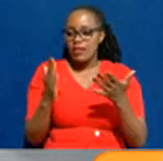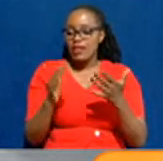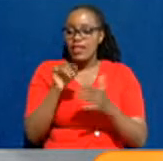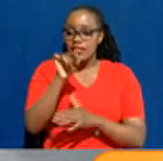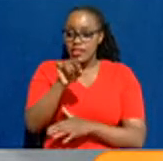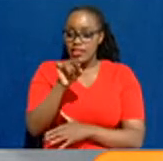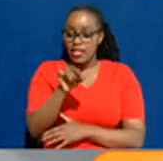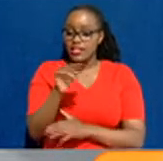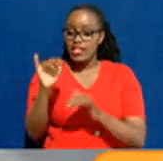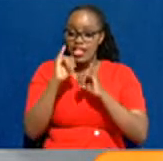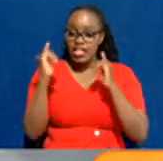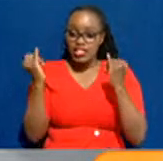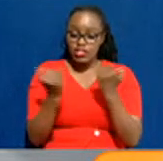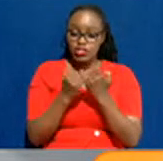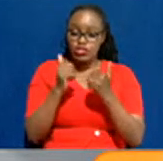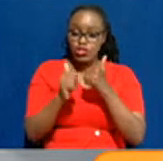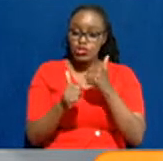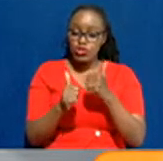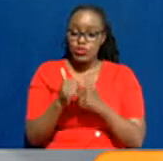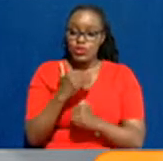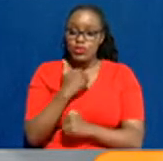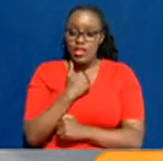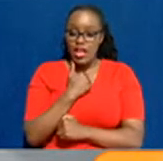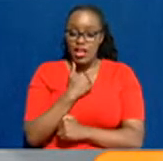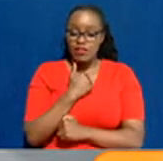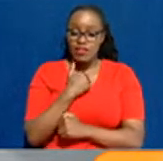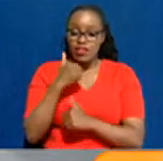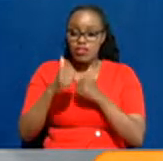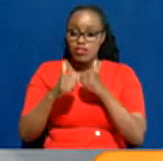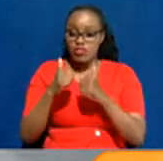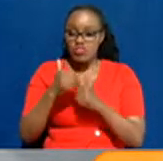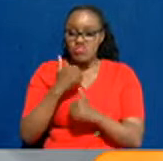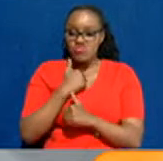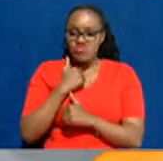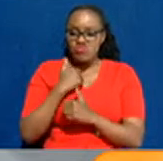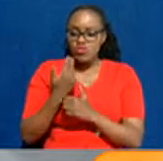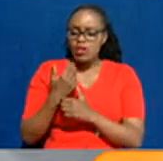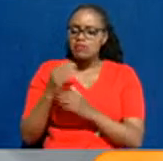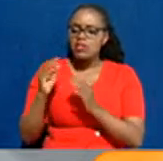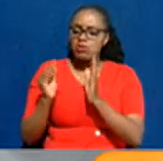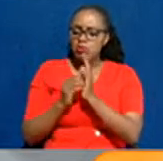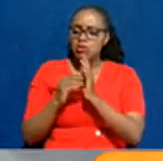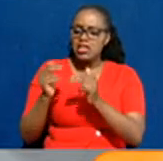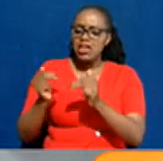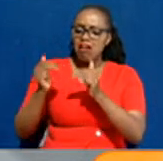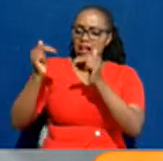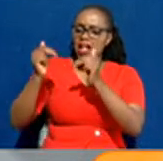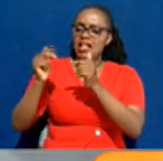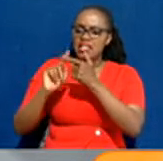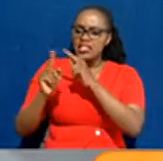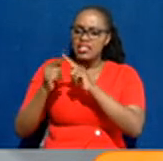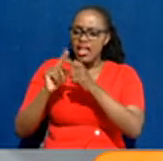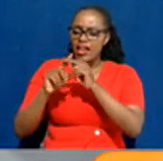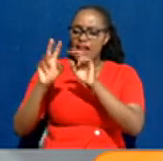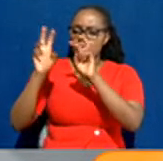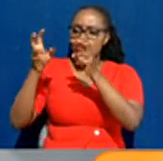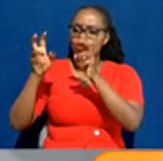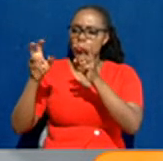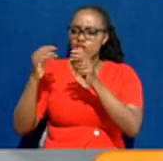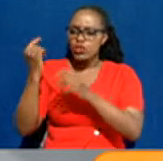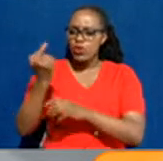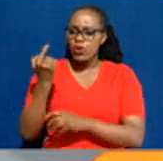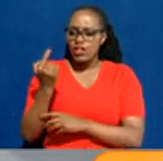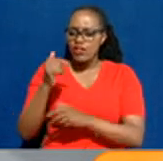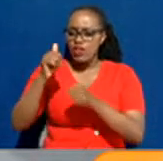These institutions of democracy that you laud so highly, like the Supreme Court, which